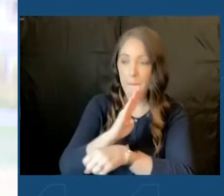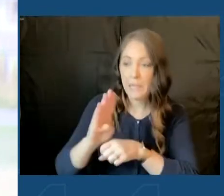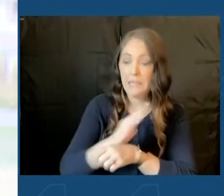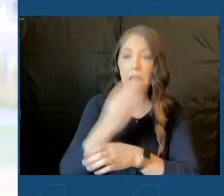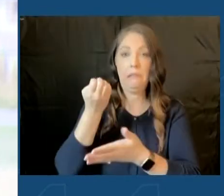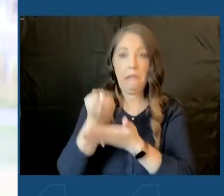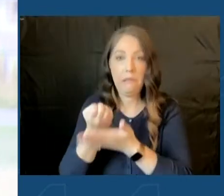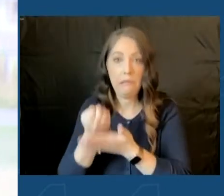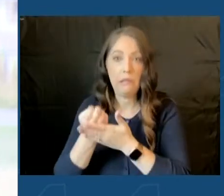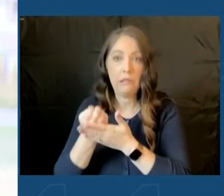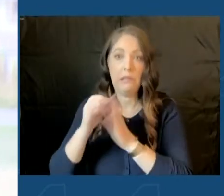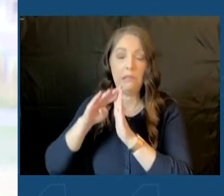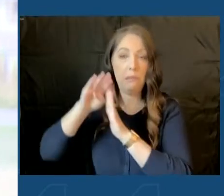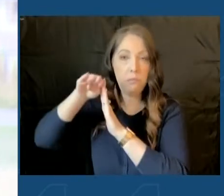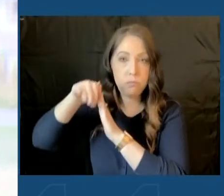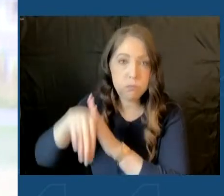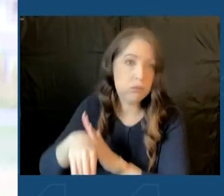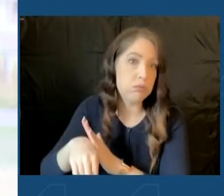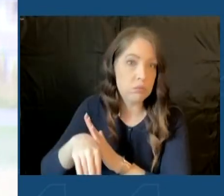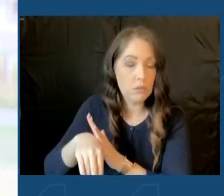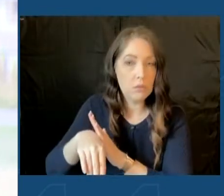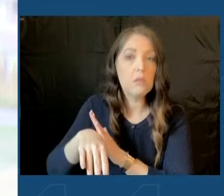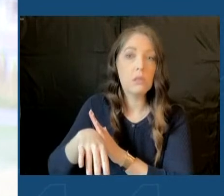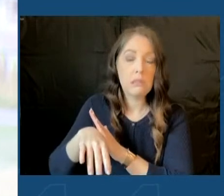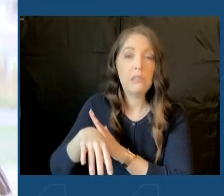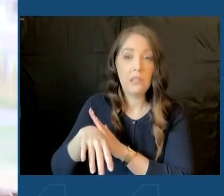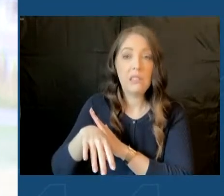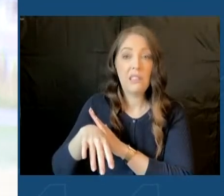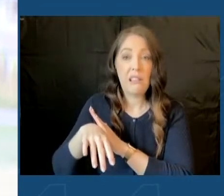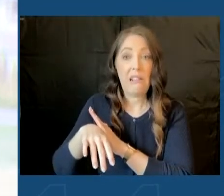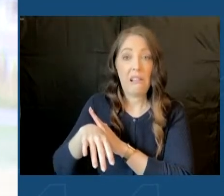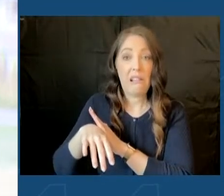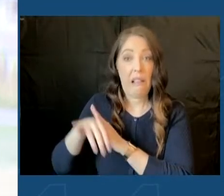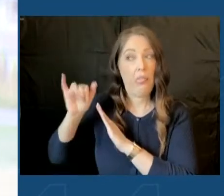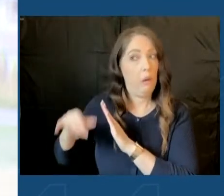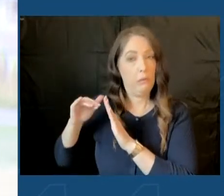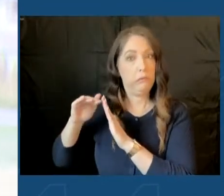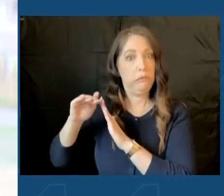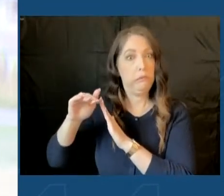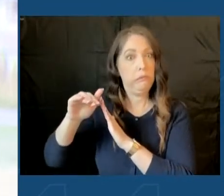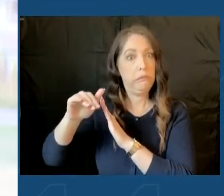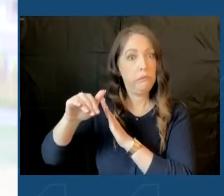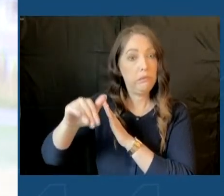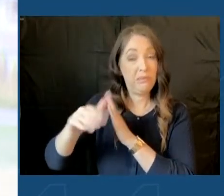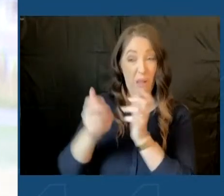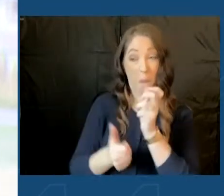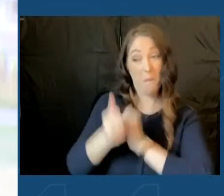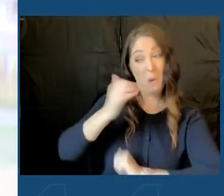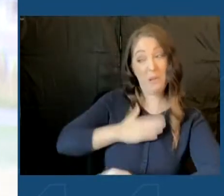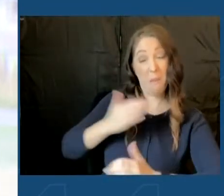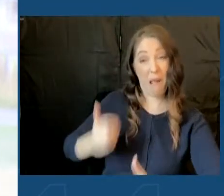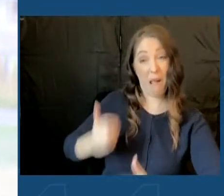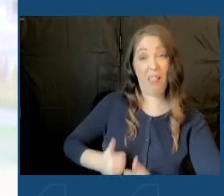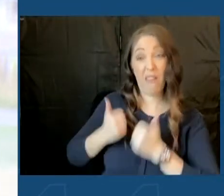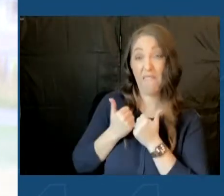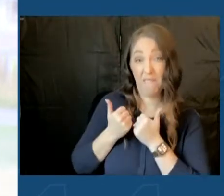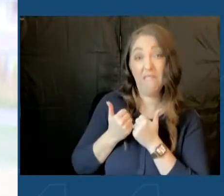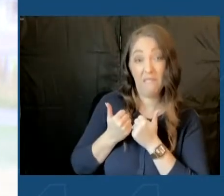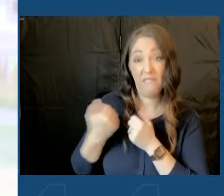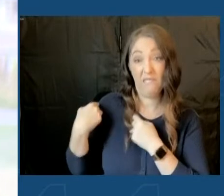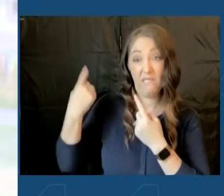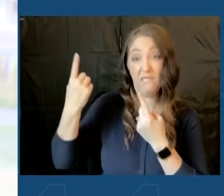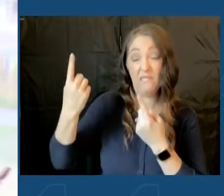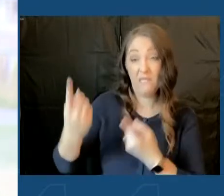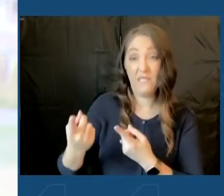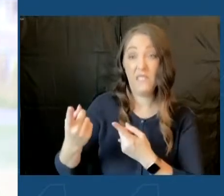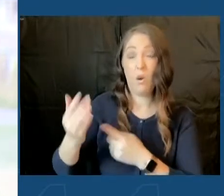that defined our waterfront. And it was a long decline. That was most of my life. Again, knowing that a lot of